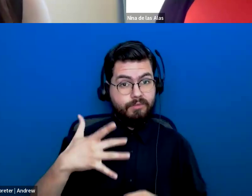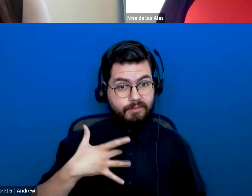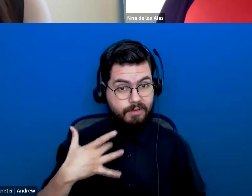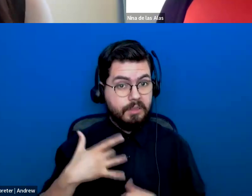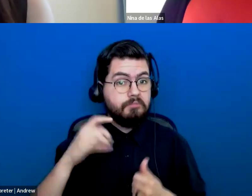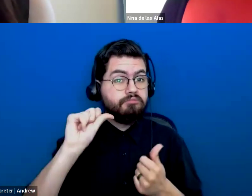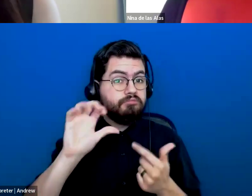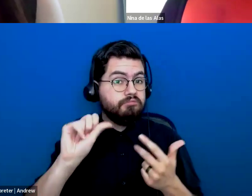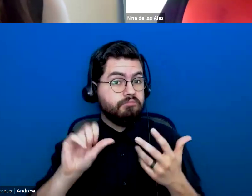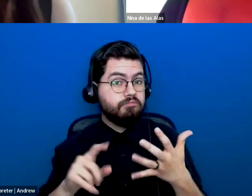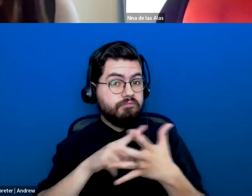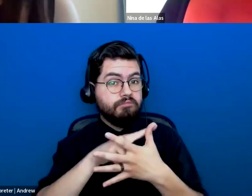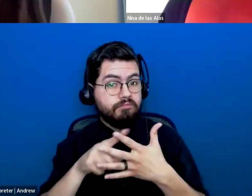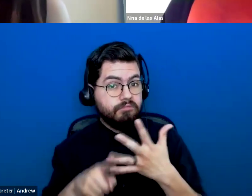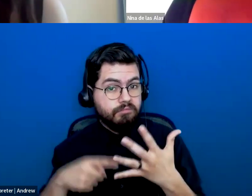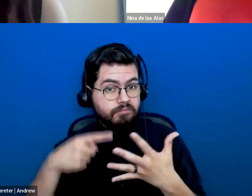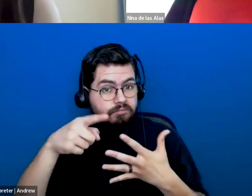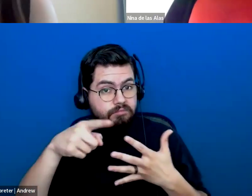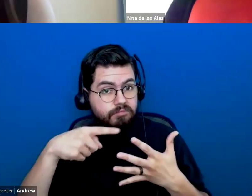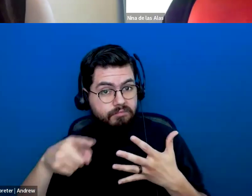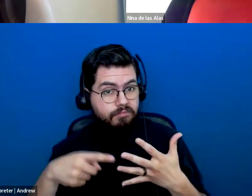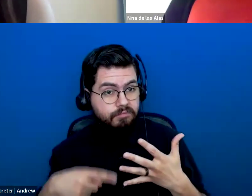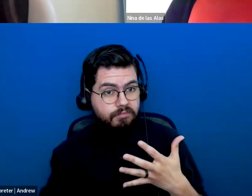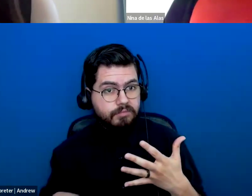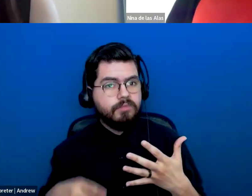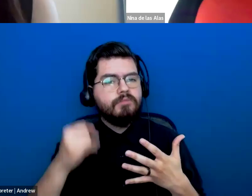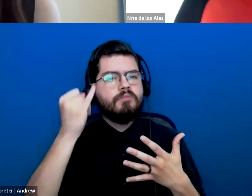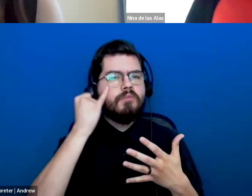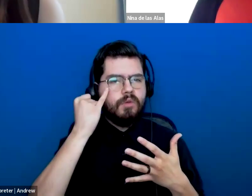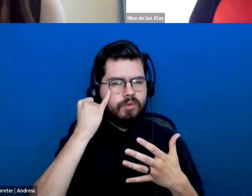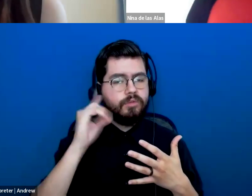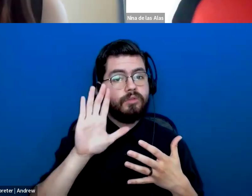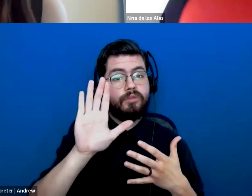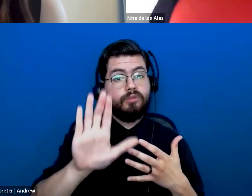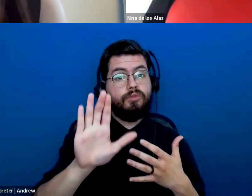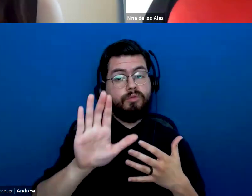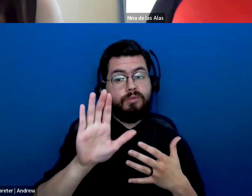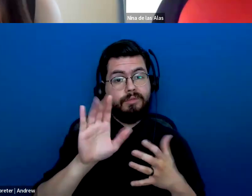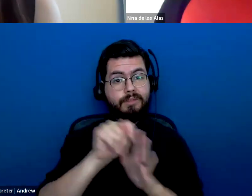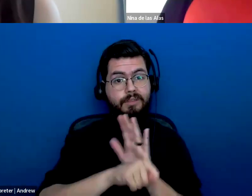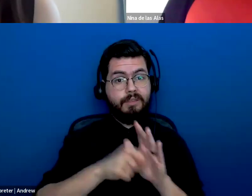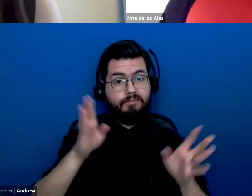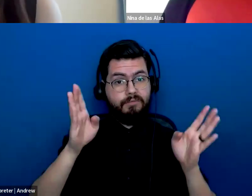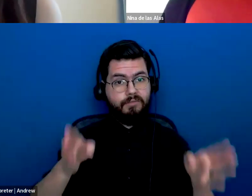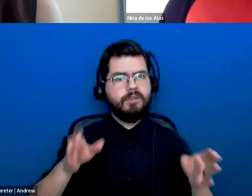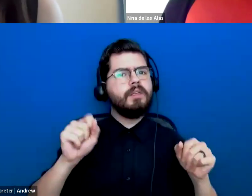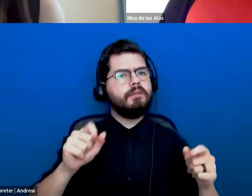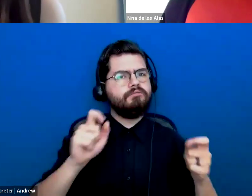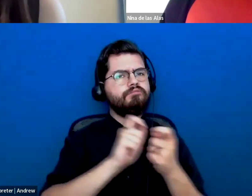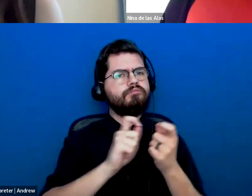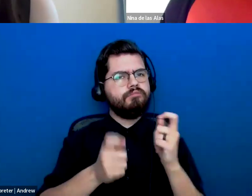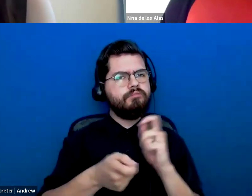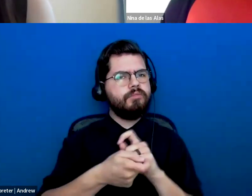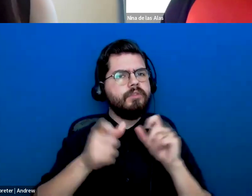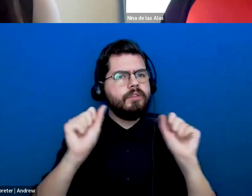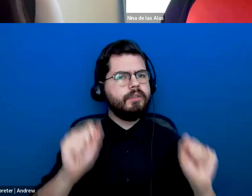think if there is a specific timeline for your interventions, you can change this statement a little bit when you are